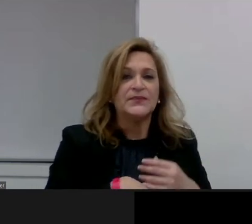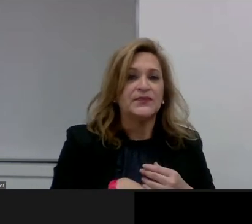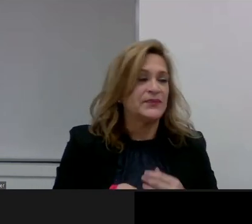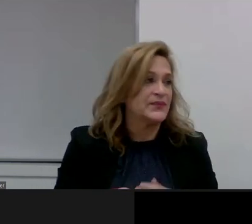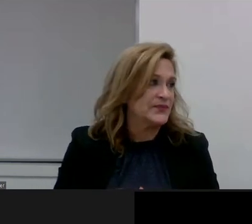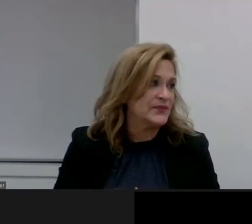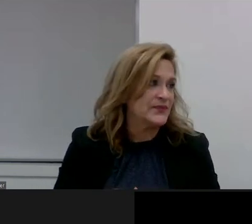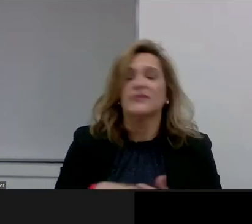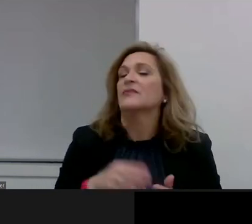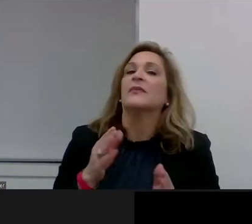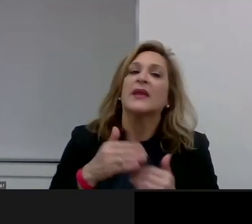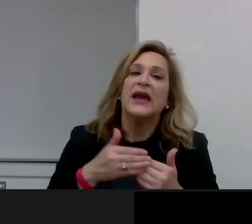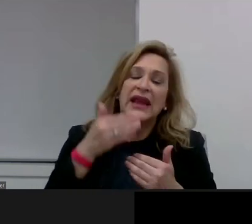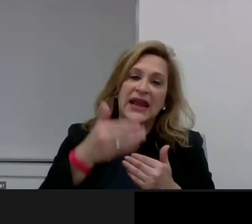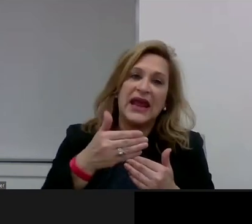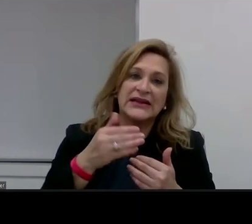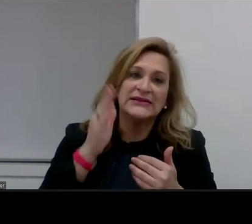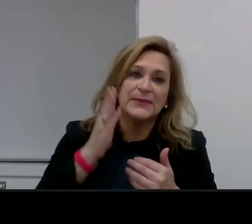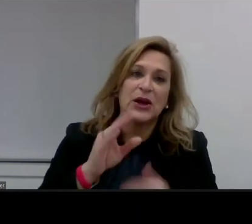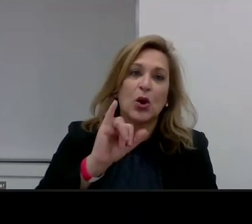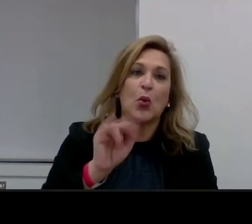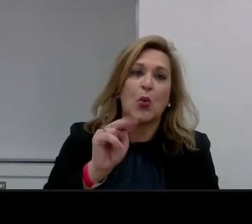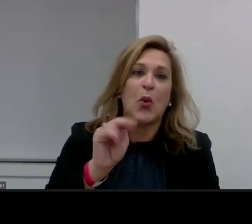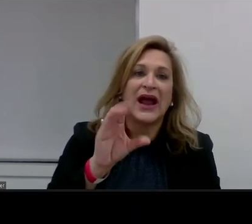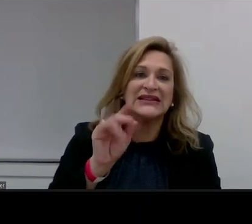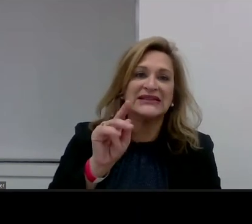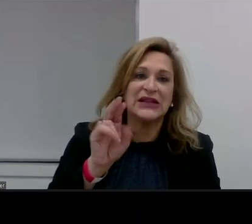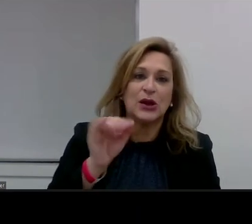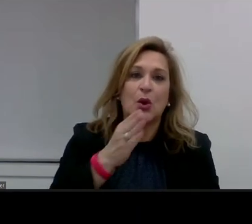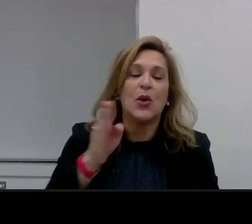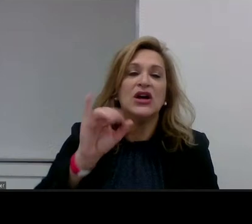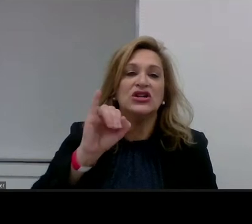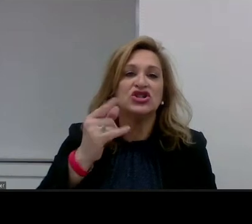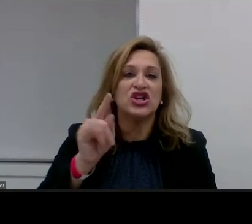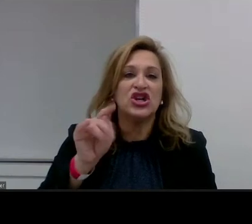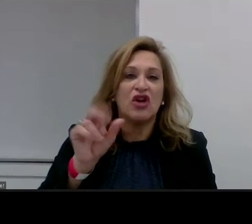Juan Castillo, followed by Genera Ramirez.